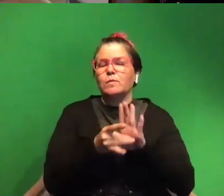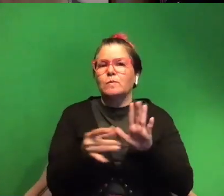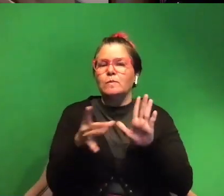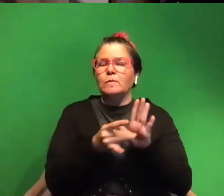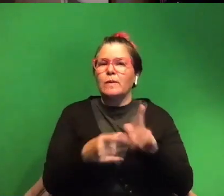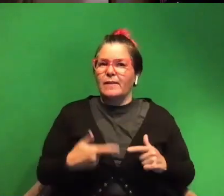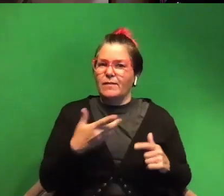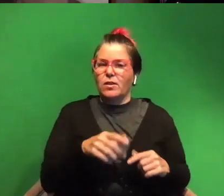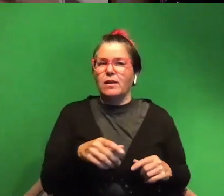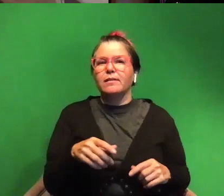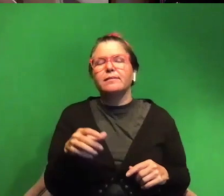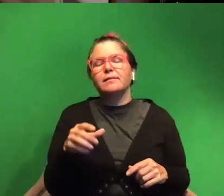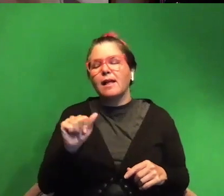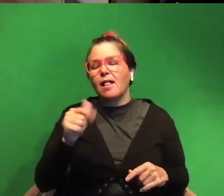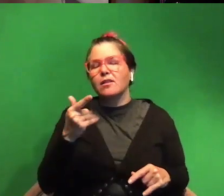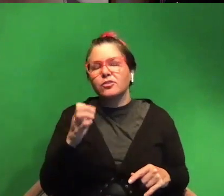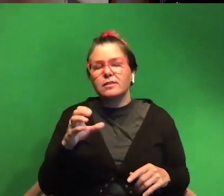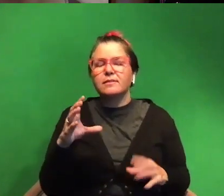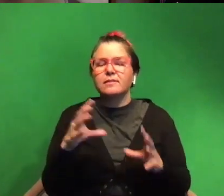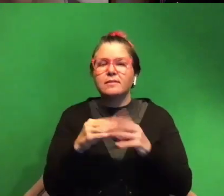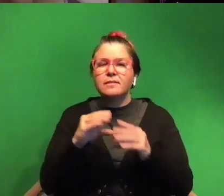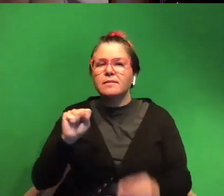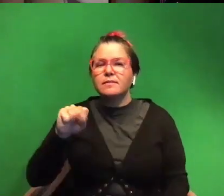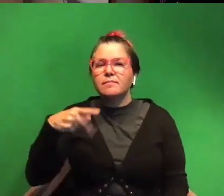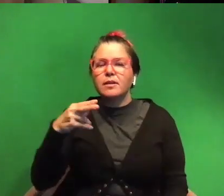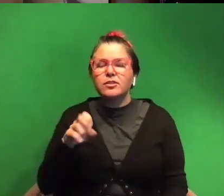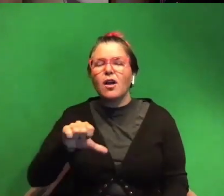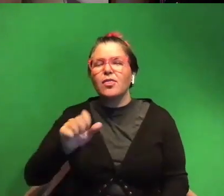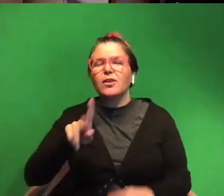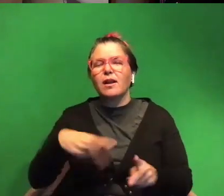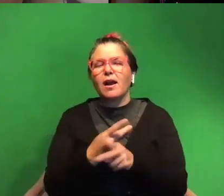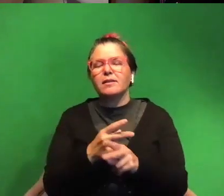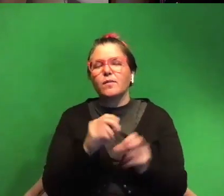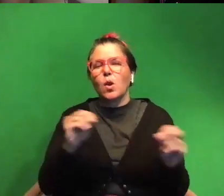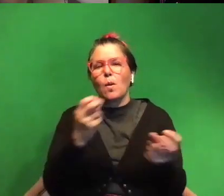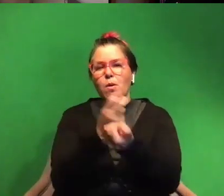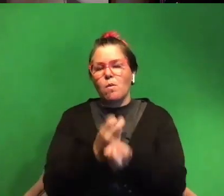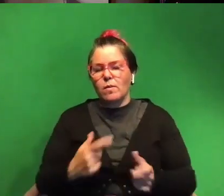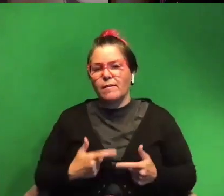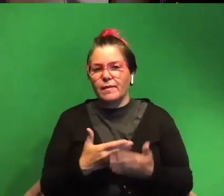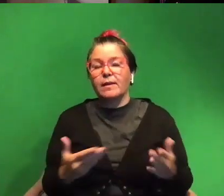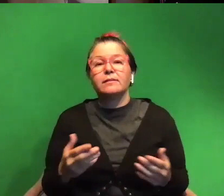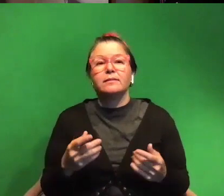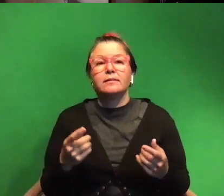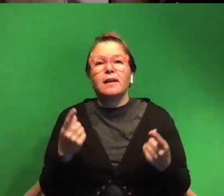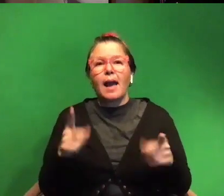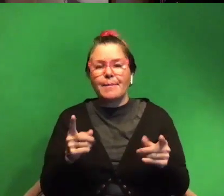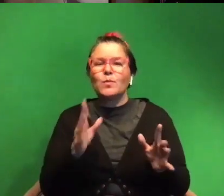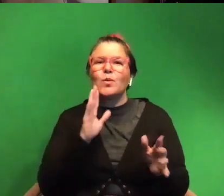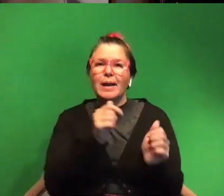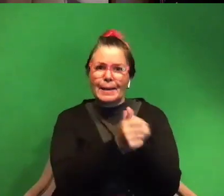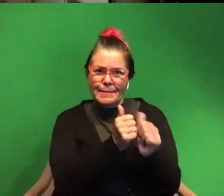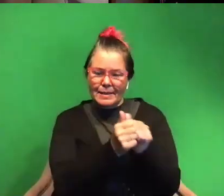So these are things like algae or sponges or other types of invertebrates. And when they do that, they actually start competing with the coral